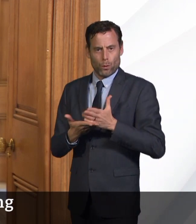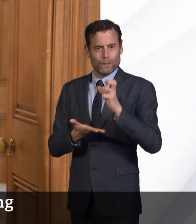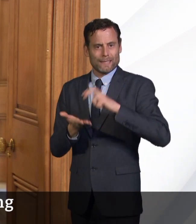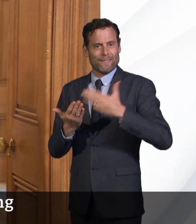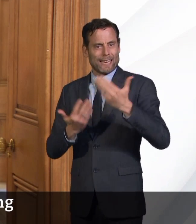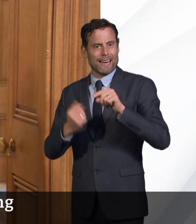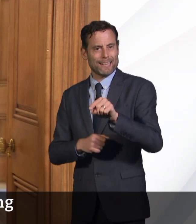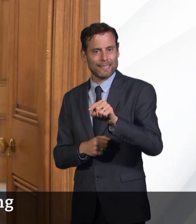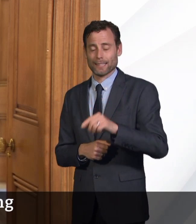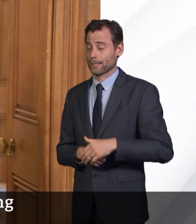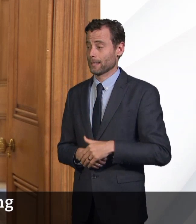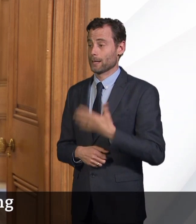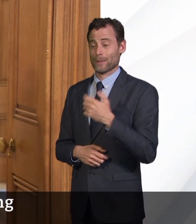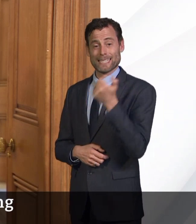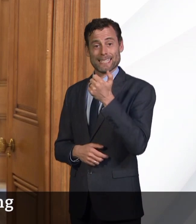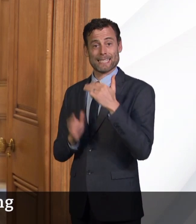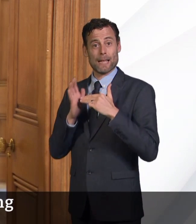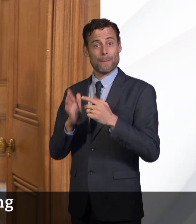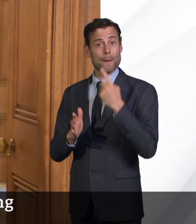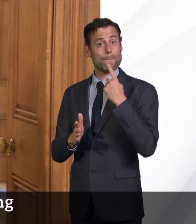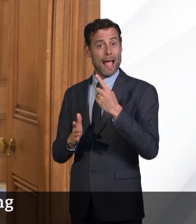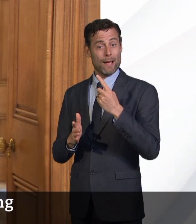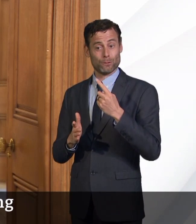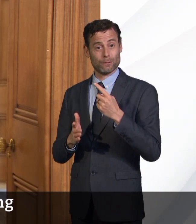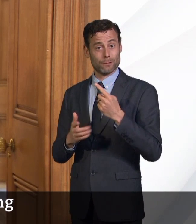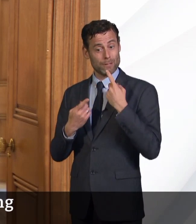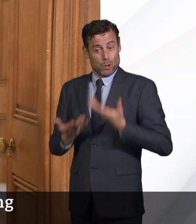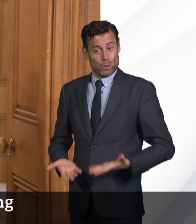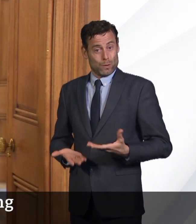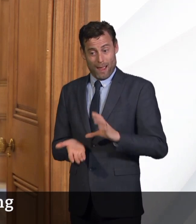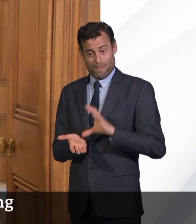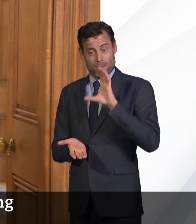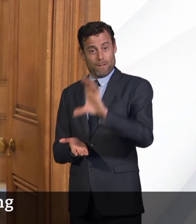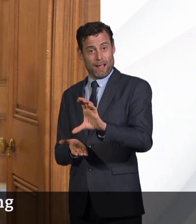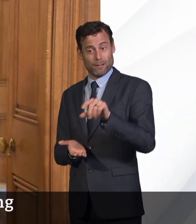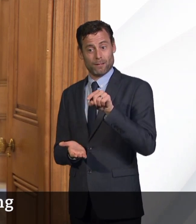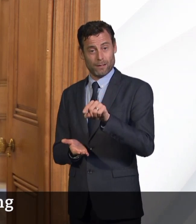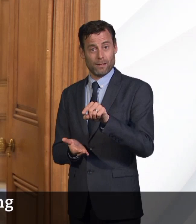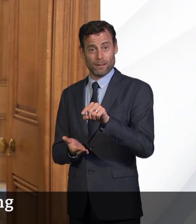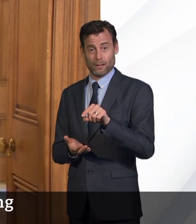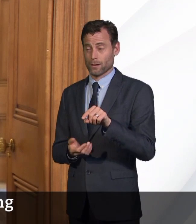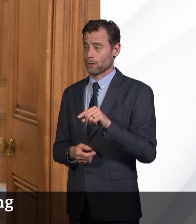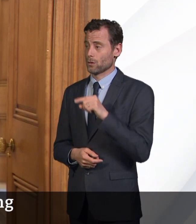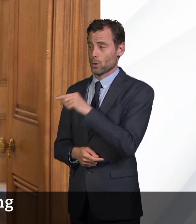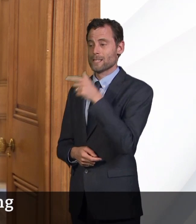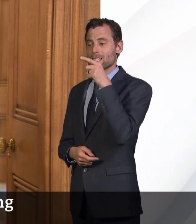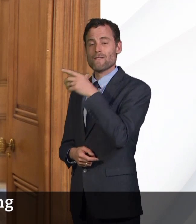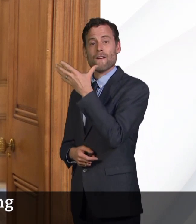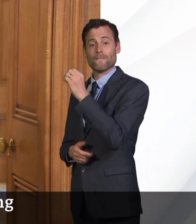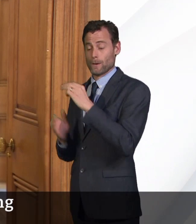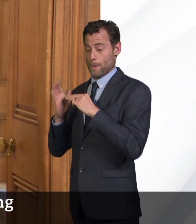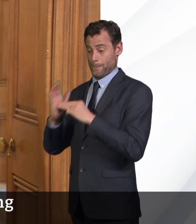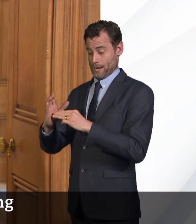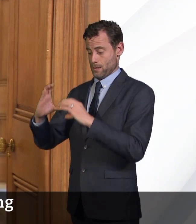Indeed, the £16 million package that I've announced today is being drawn as part of that